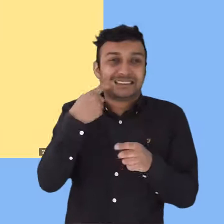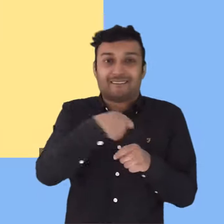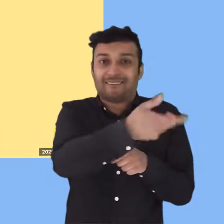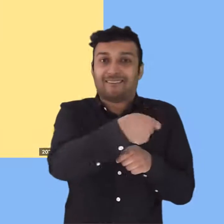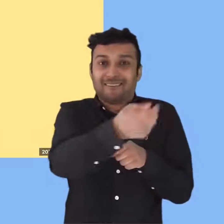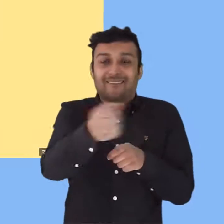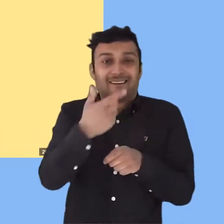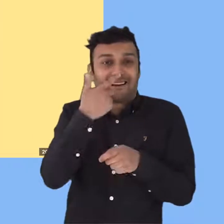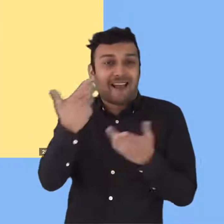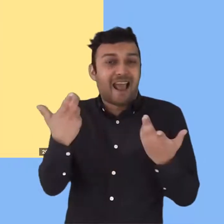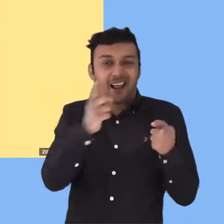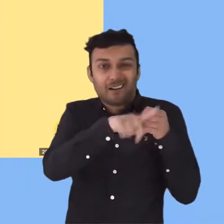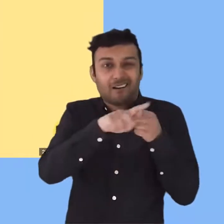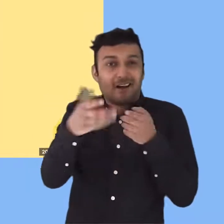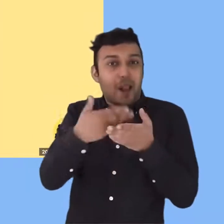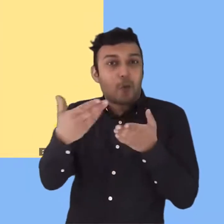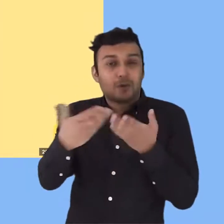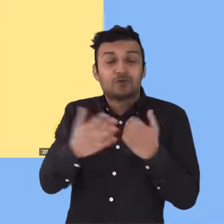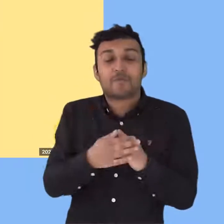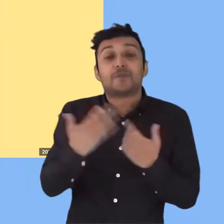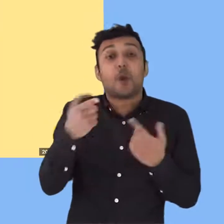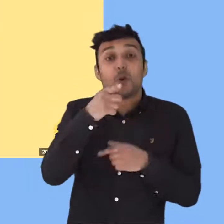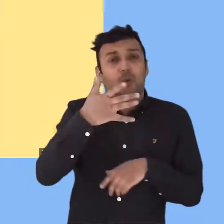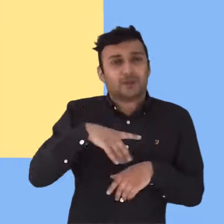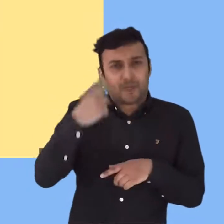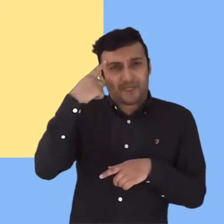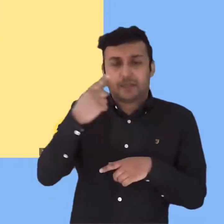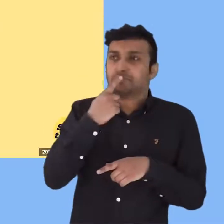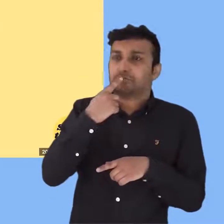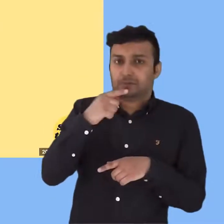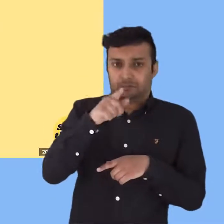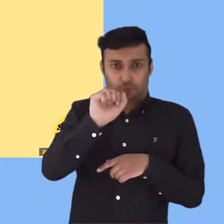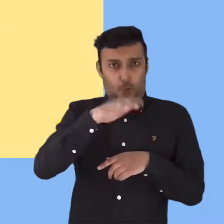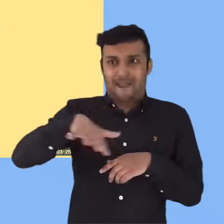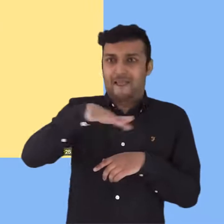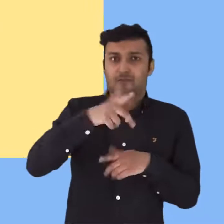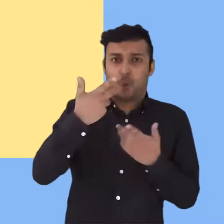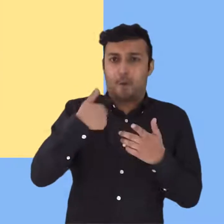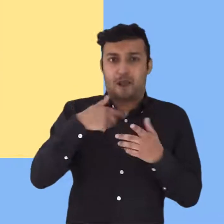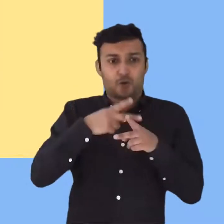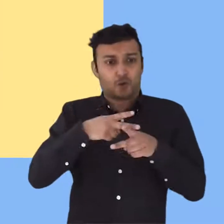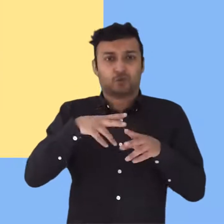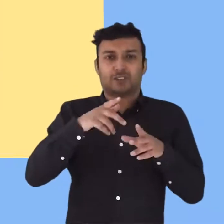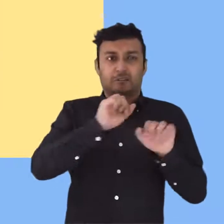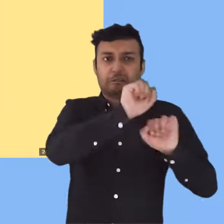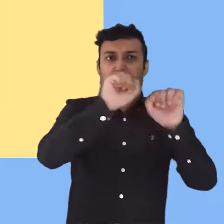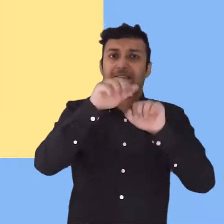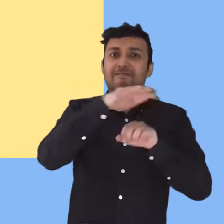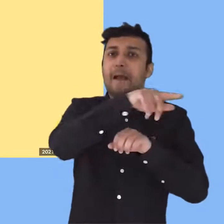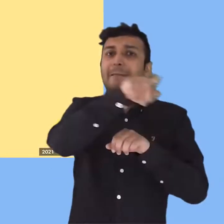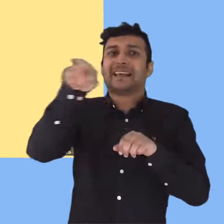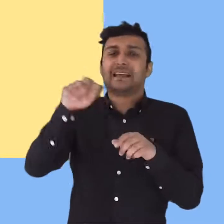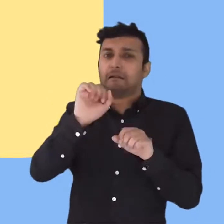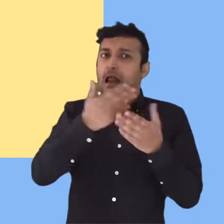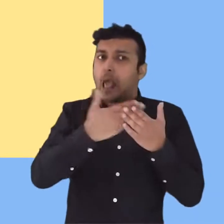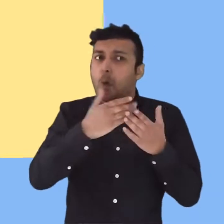think about, once you've identified what are the languages that are spoken in the families, in my nursery setting, in my